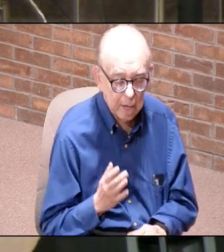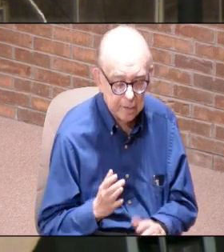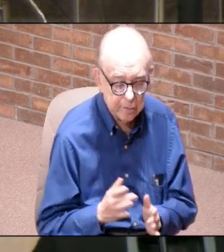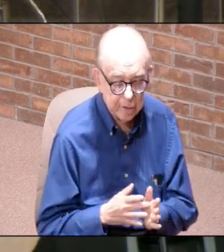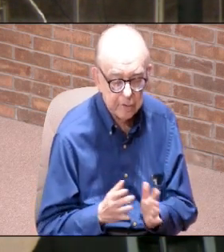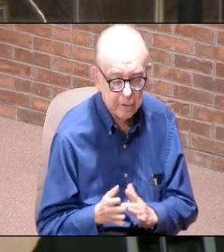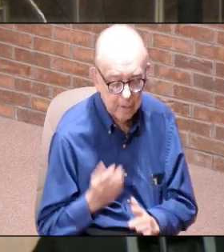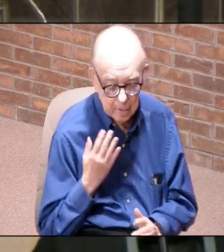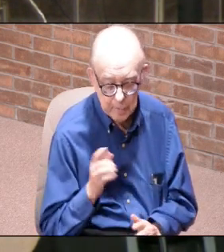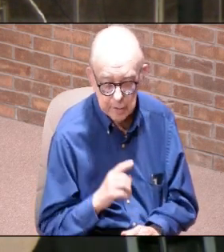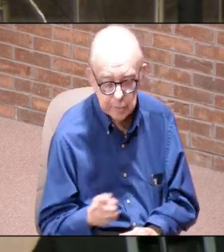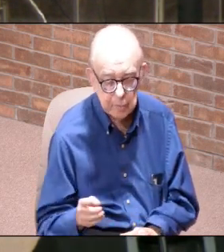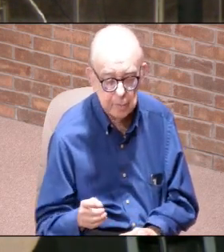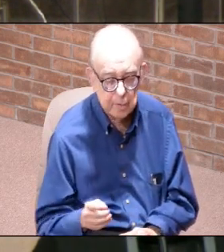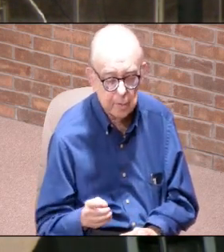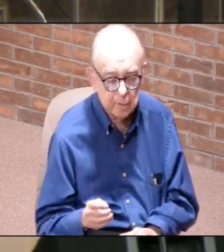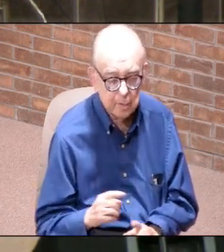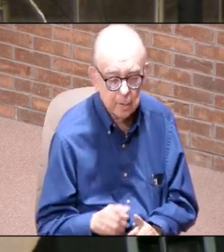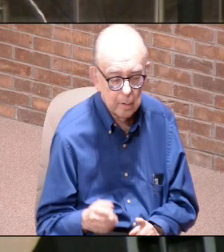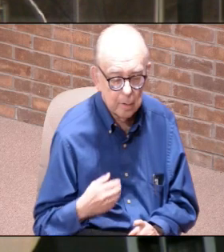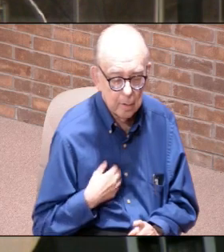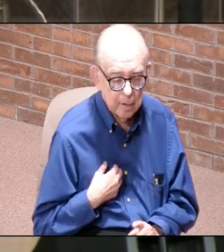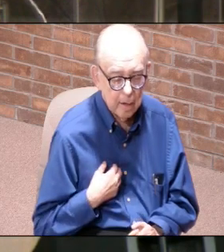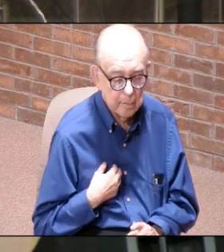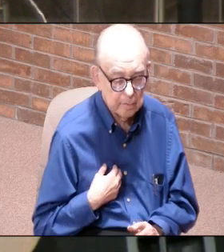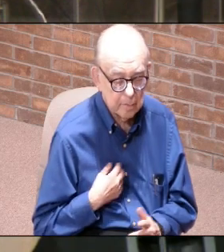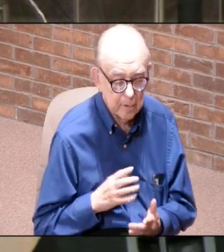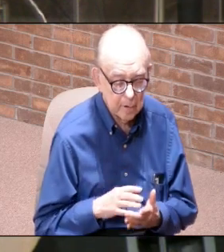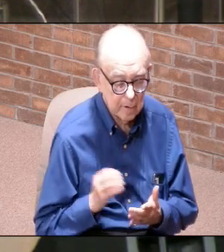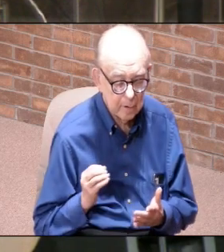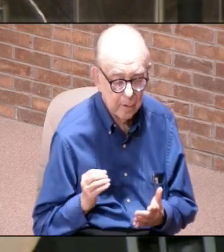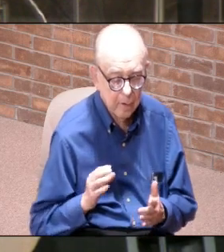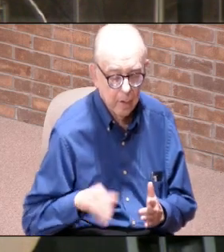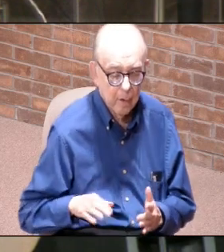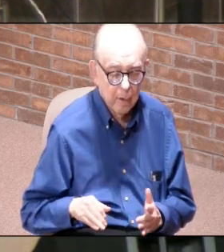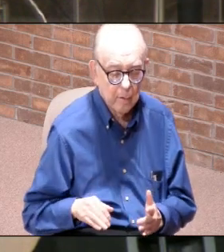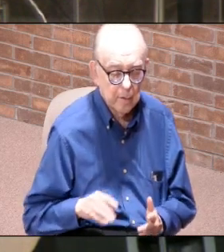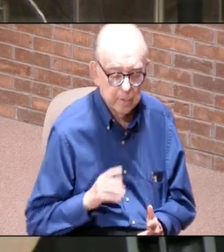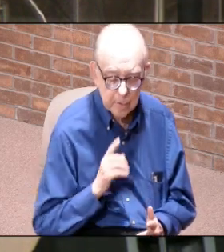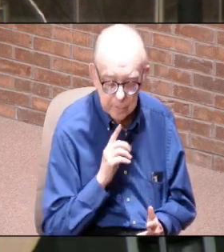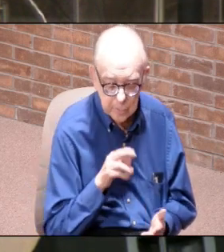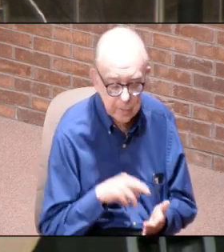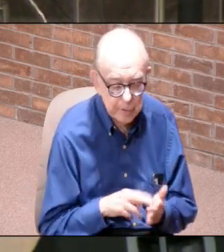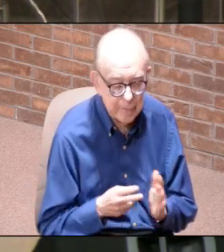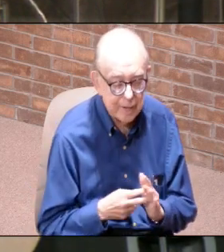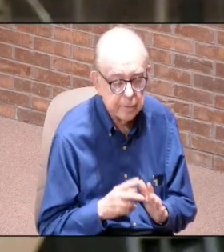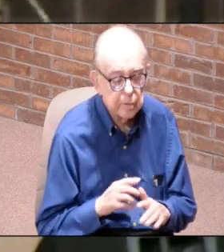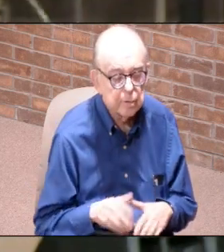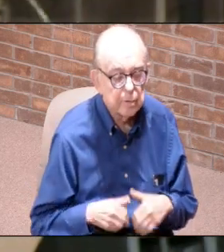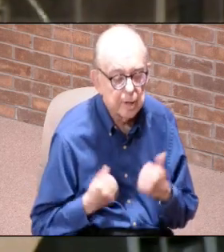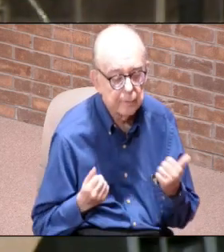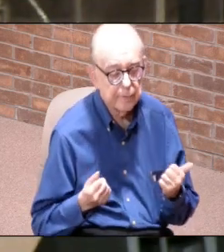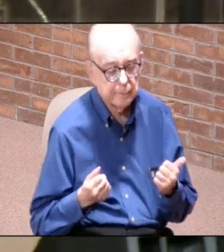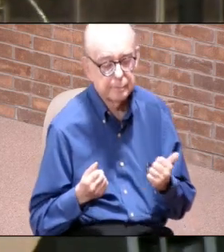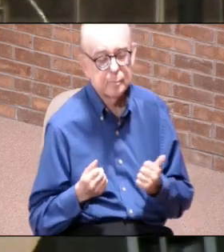So I don't know about you, but I have found lately what it really means to live.